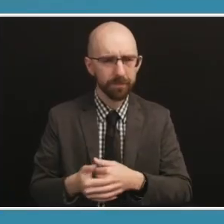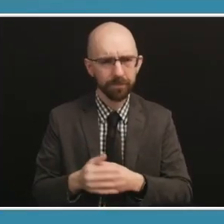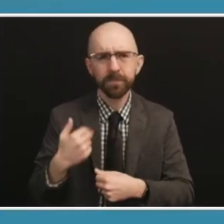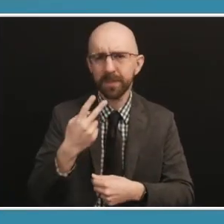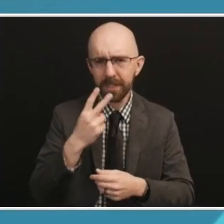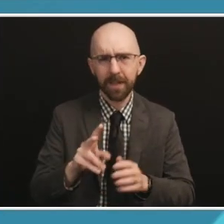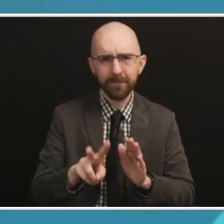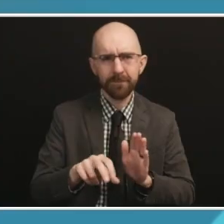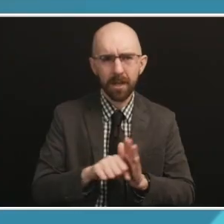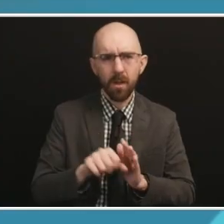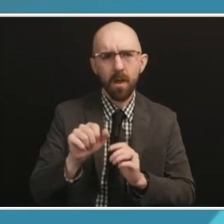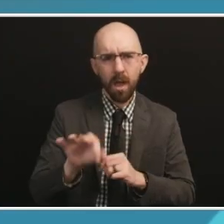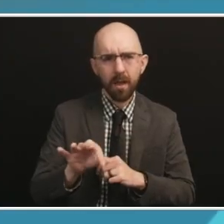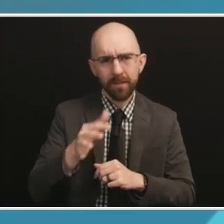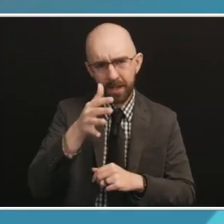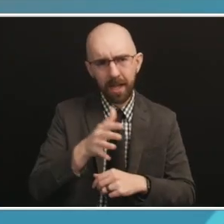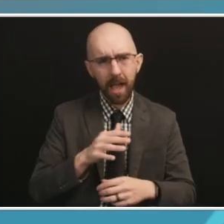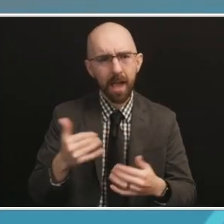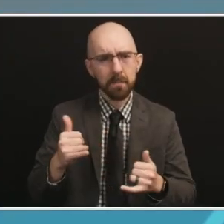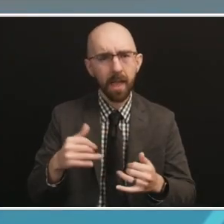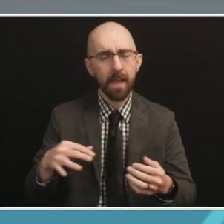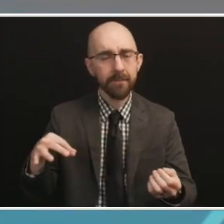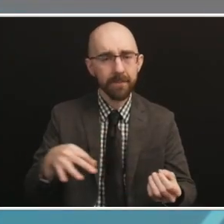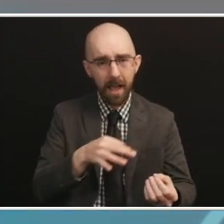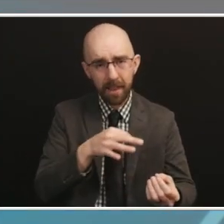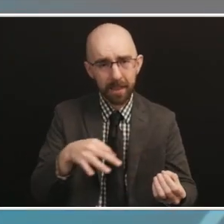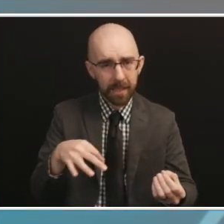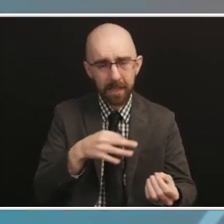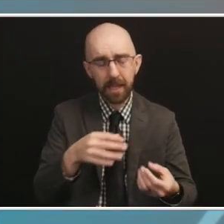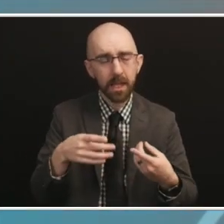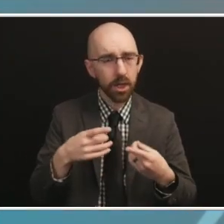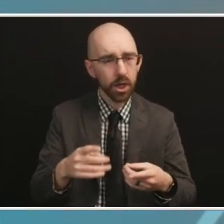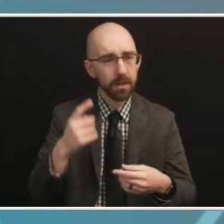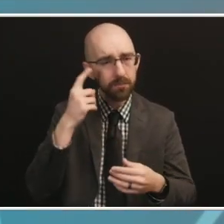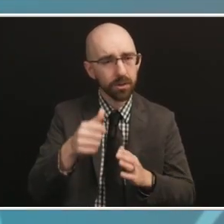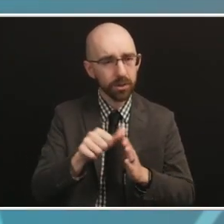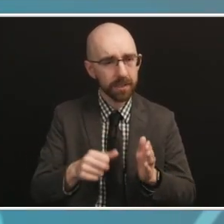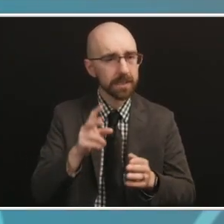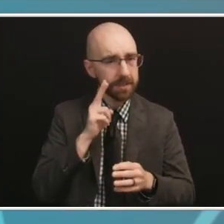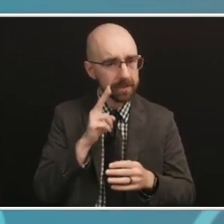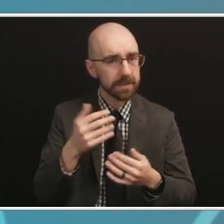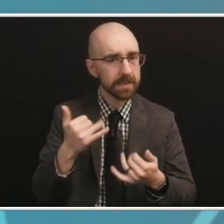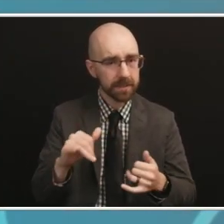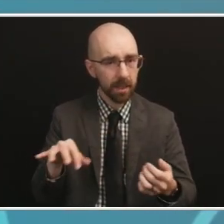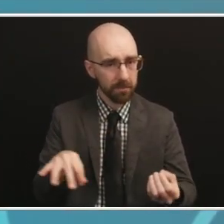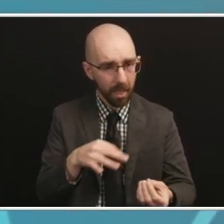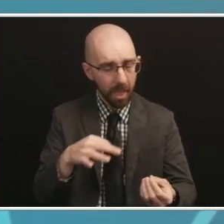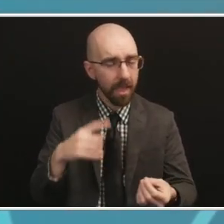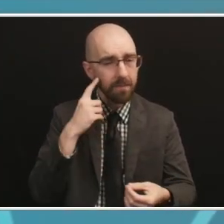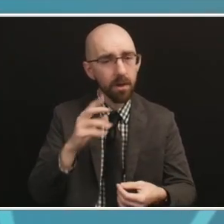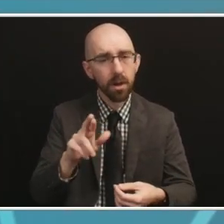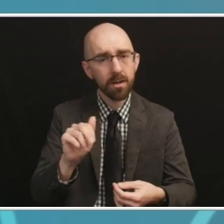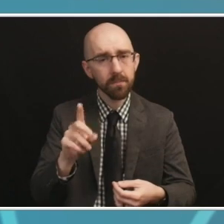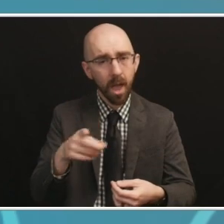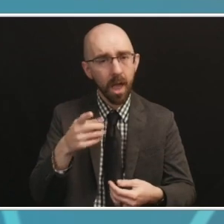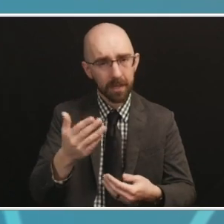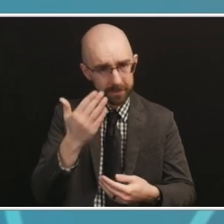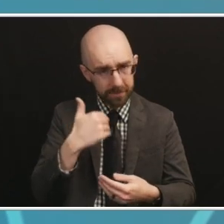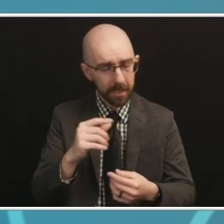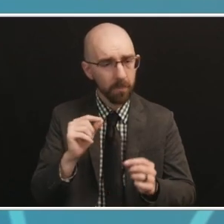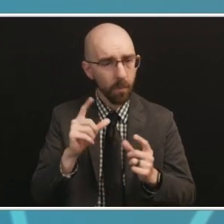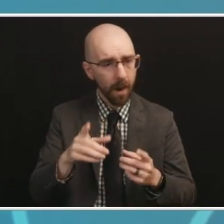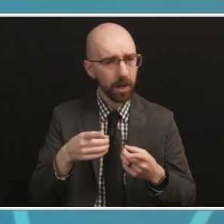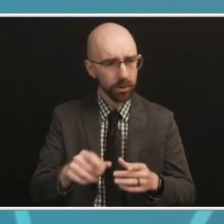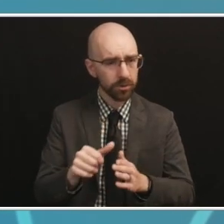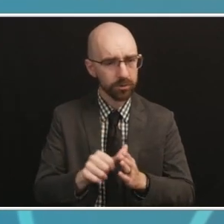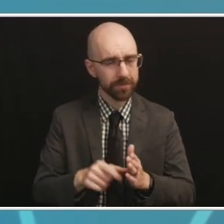the guy playing the violin during his brain surgery so they can see if he can still play. For Brad, was he asleep or awake during the surgery? He was